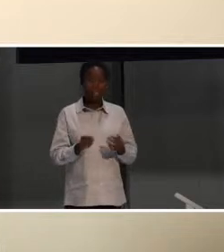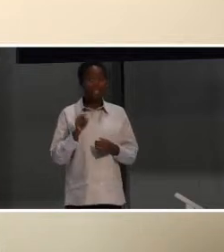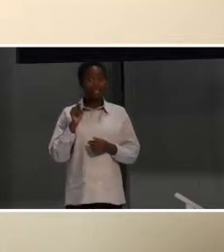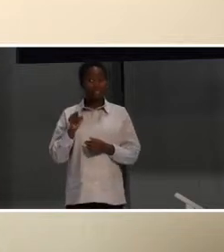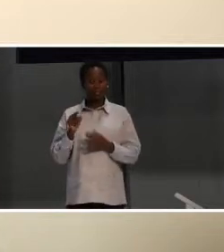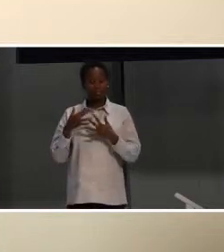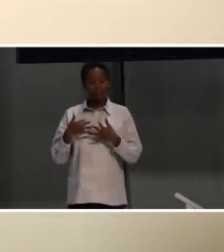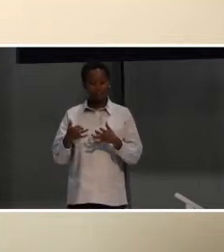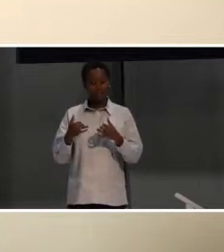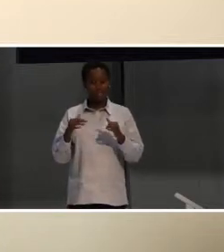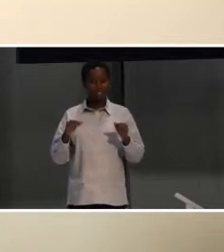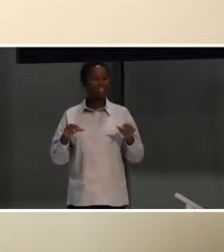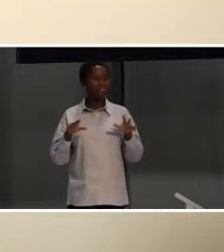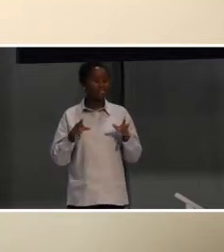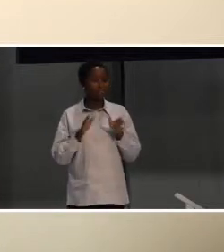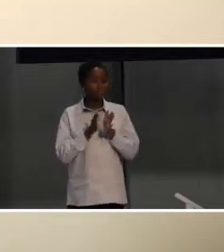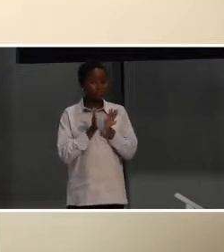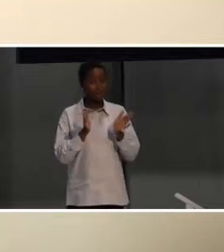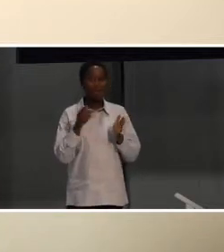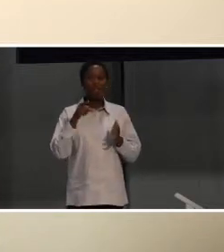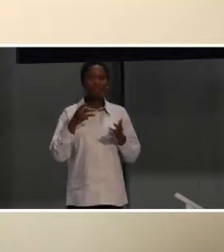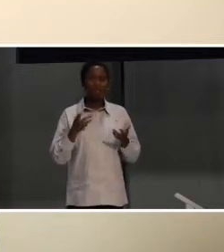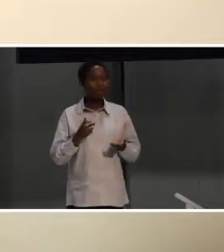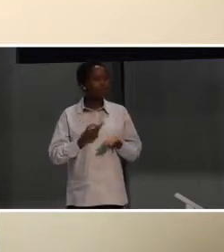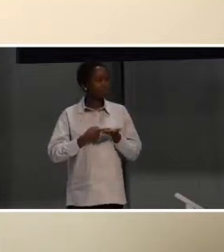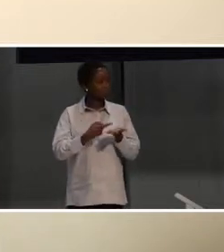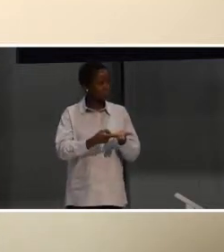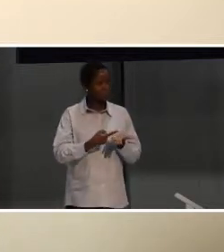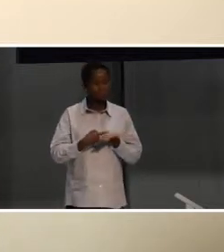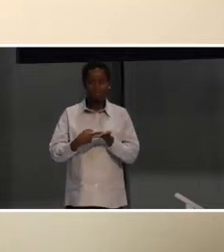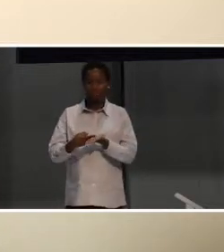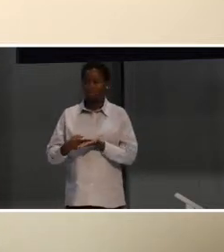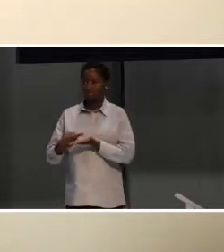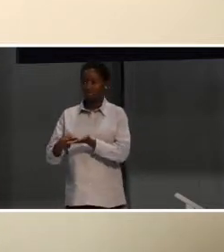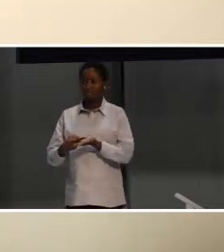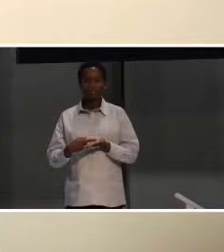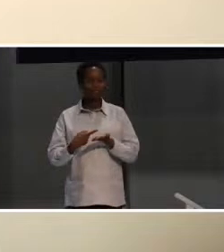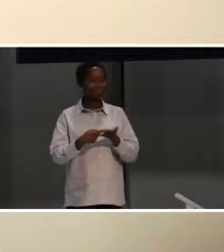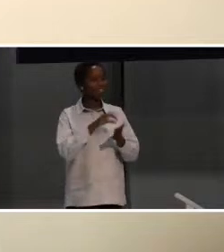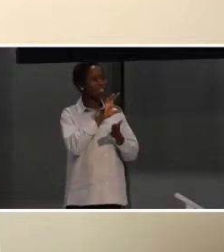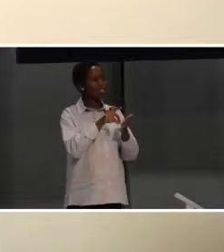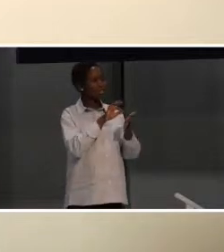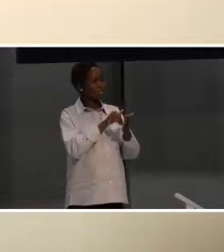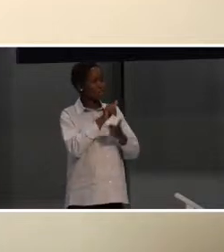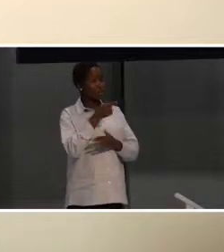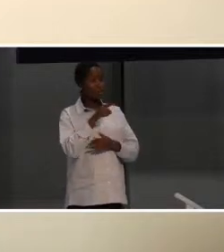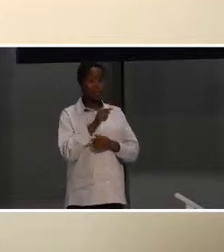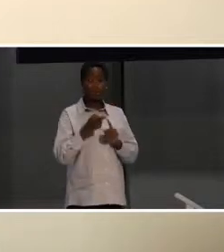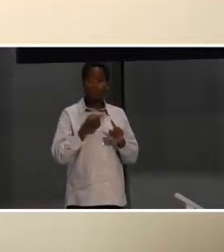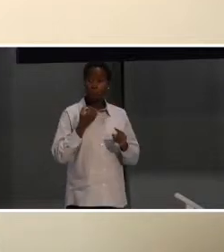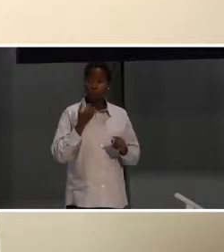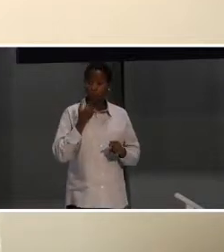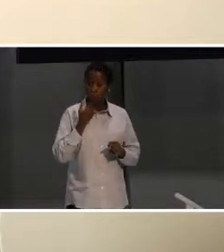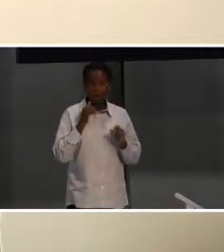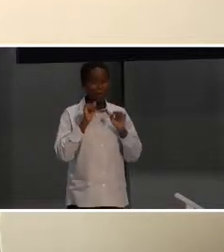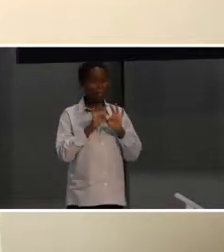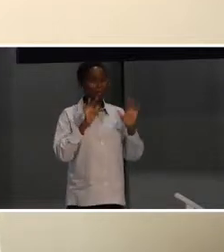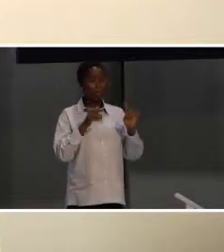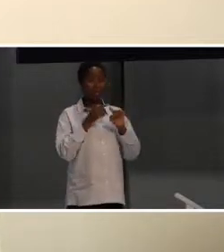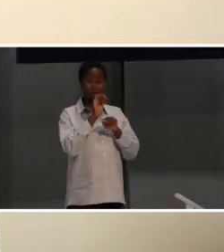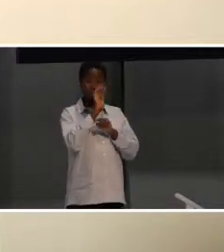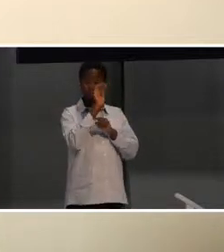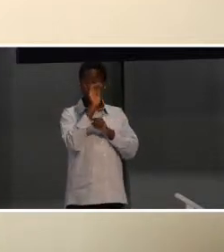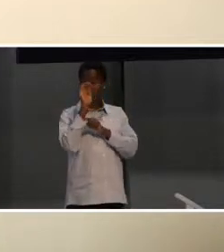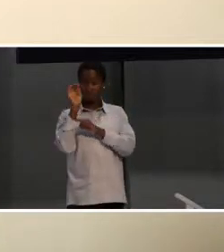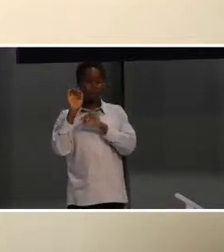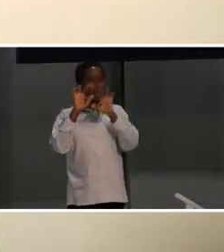vital platform for dialogue on elections between peer organizations from across the globe.